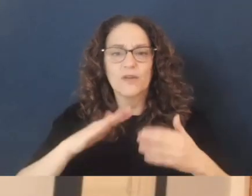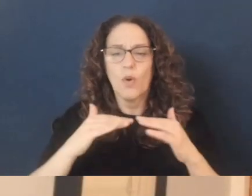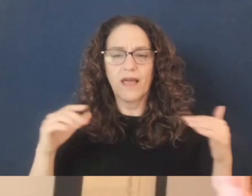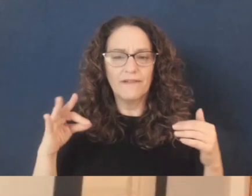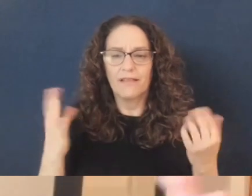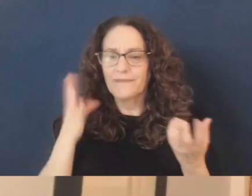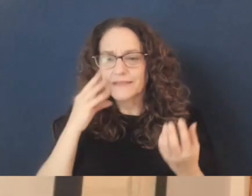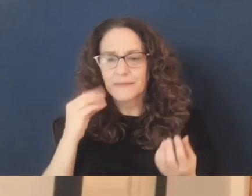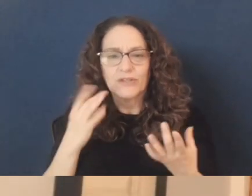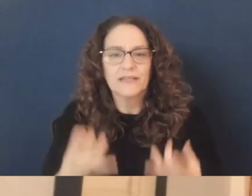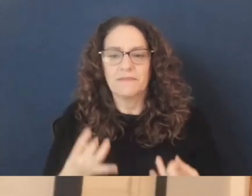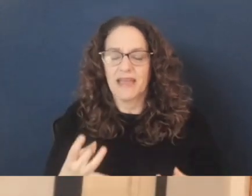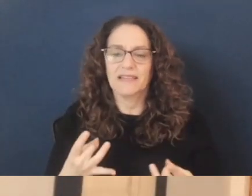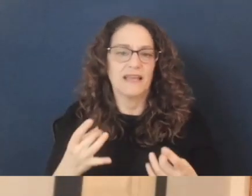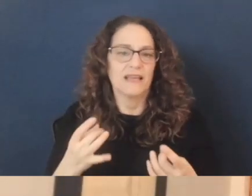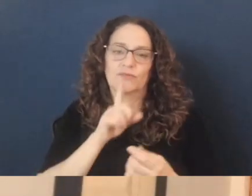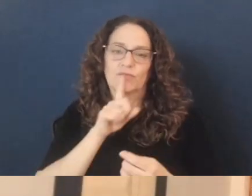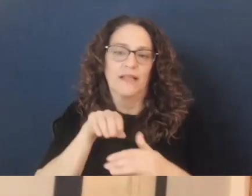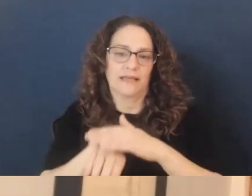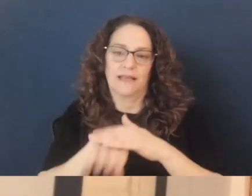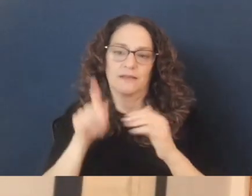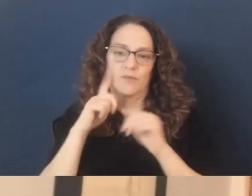these teachings. So,